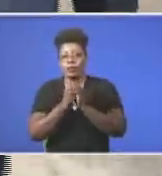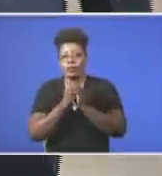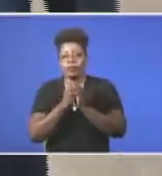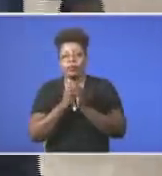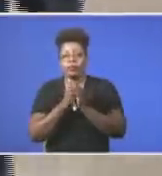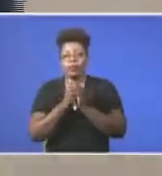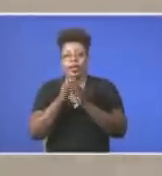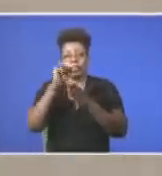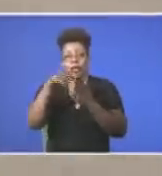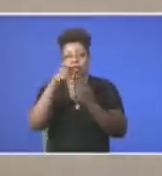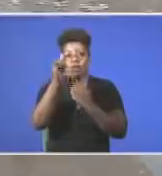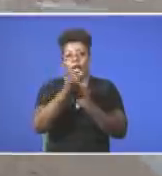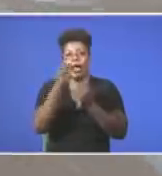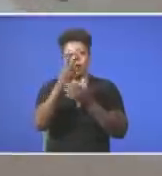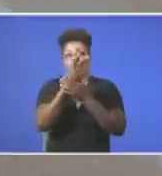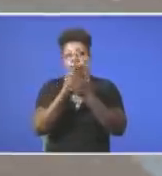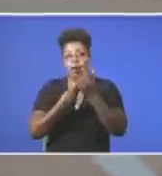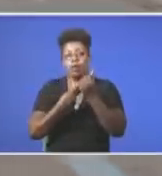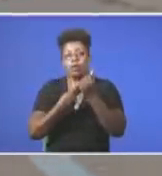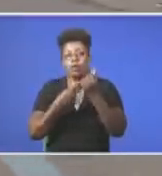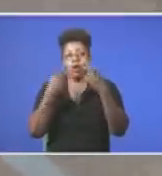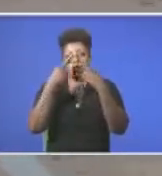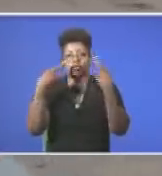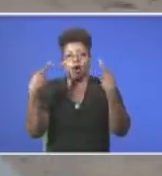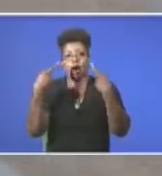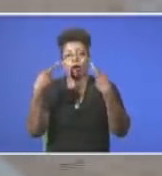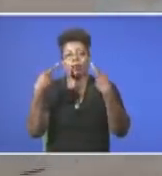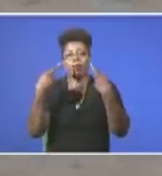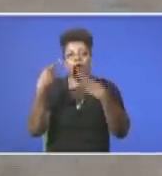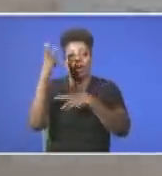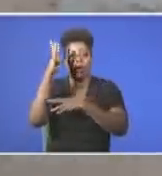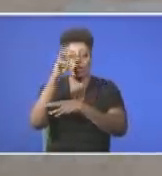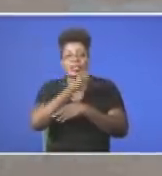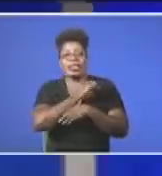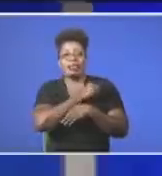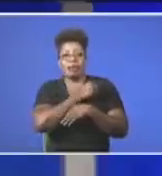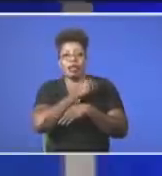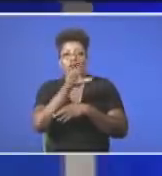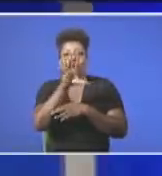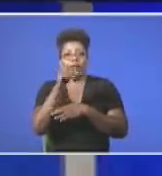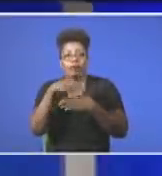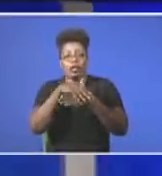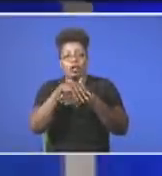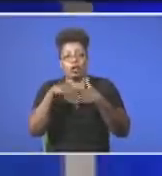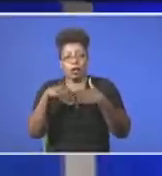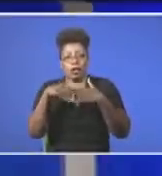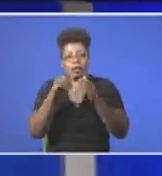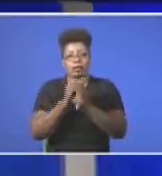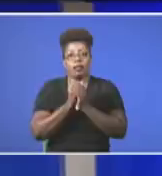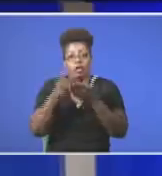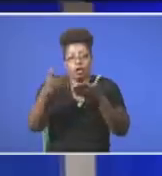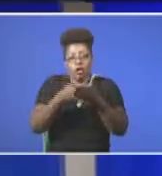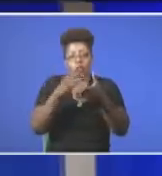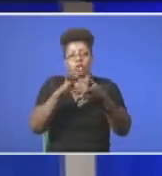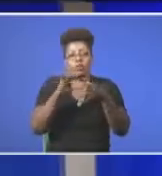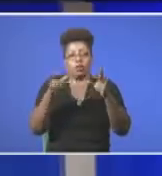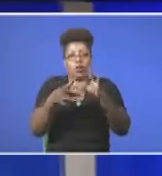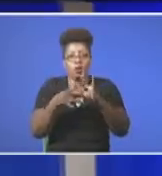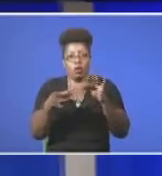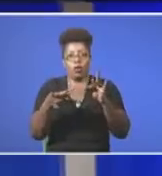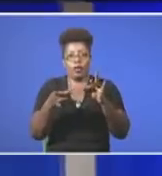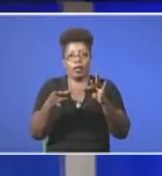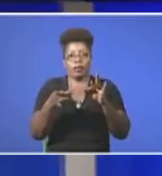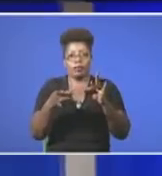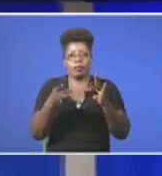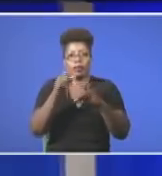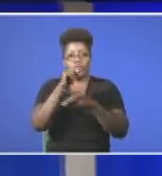17th, the two robbed Wesley Smith of $50. And now to this breaking story just coming in. Our news team is at the